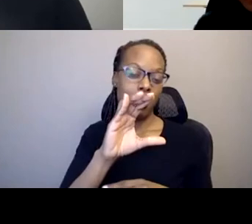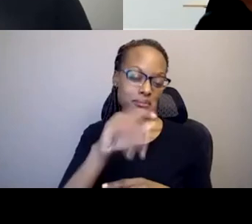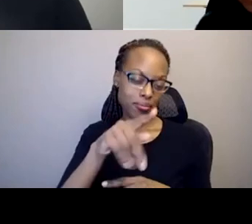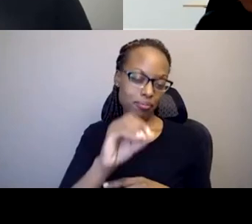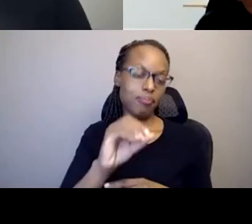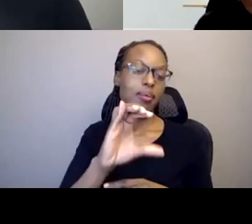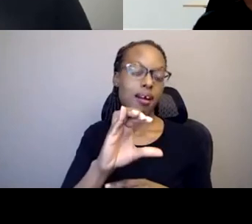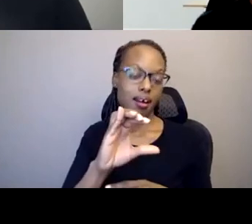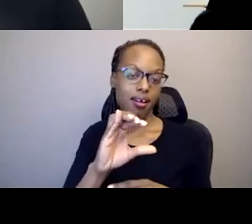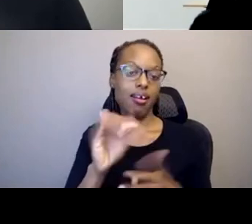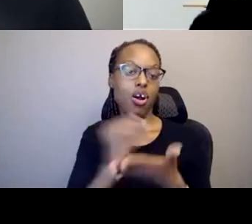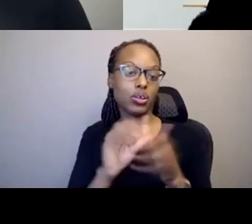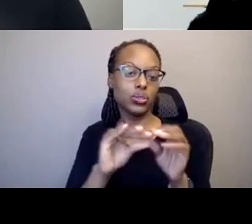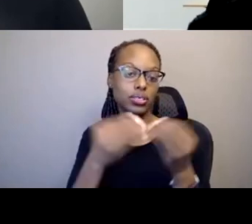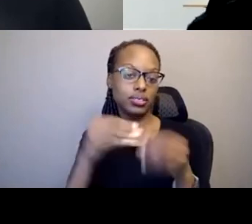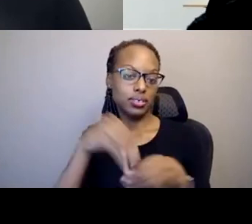have close to 50